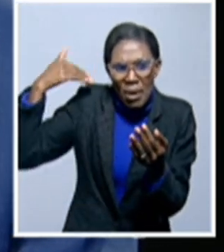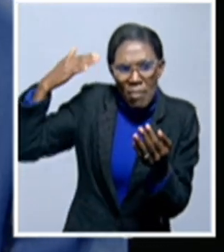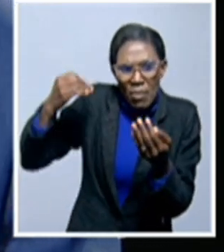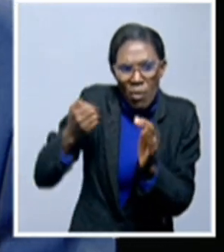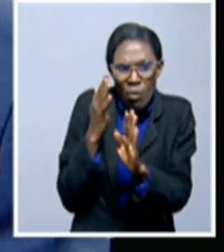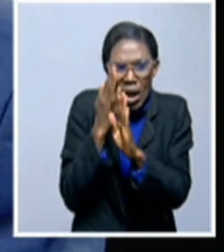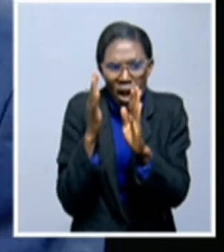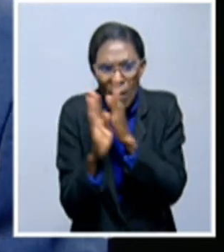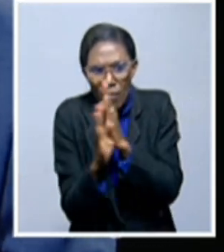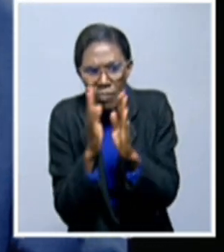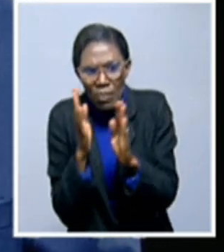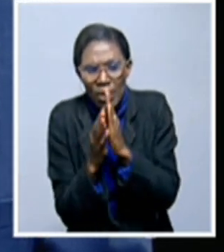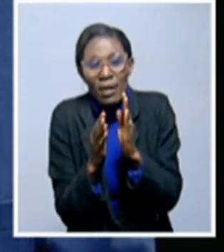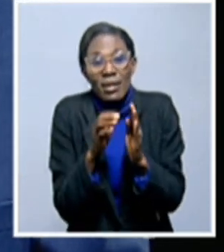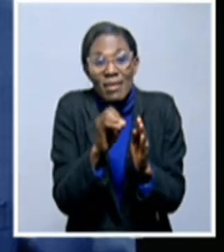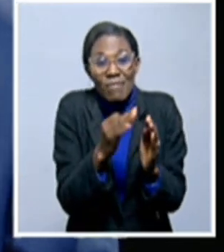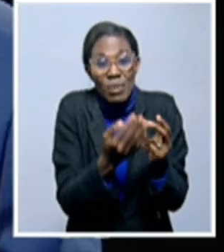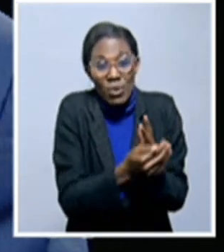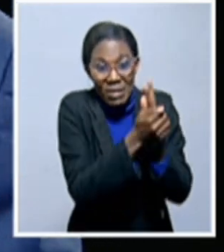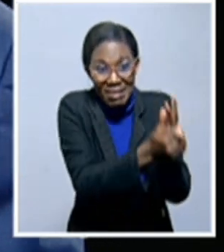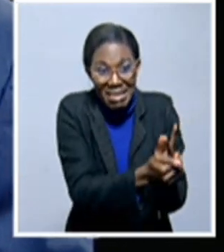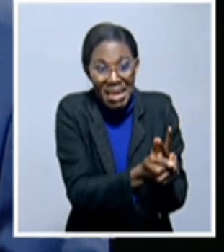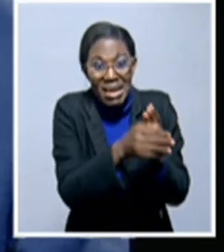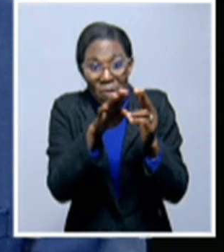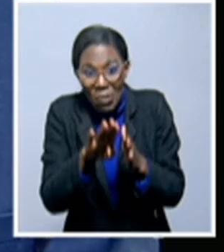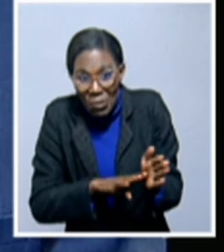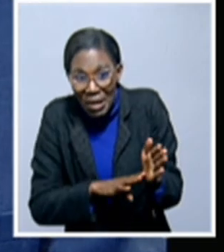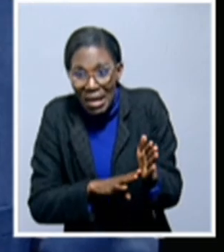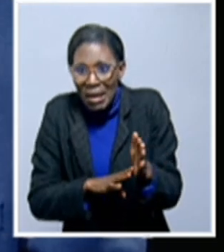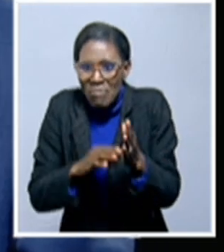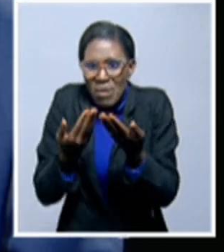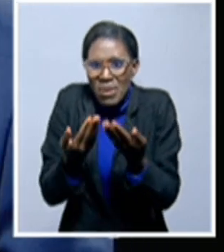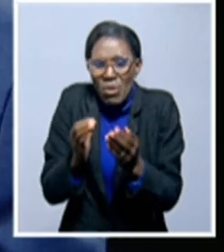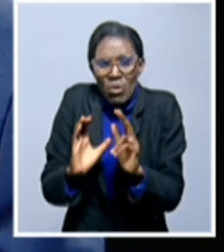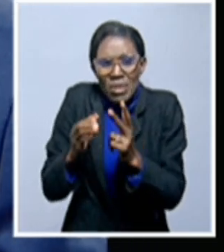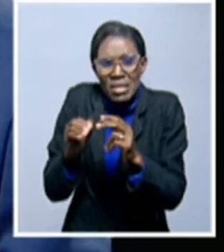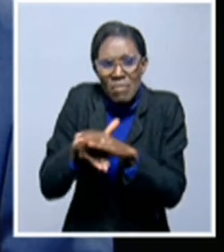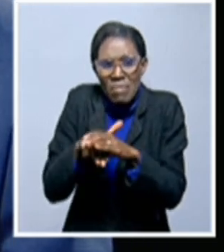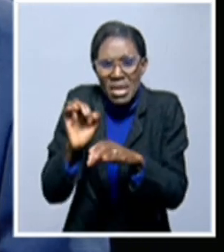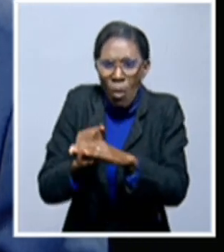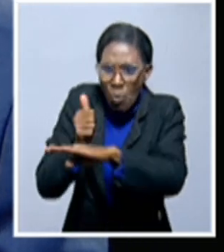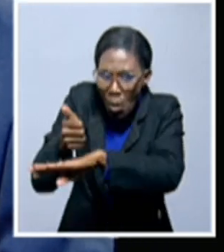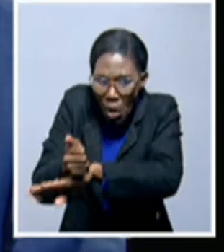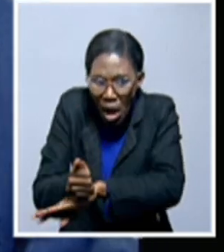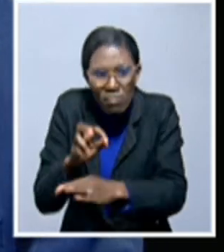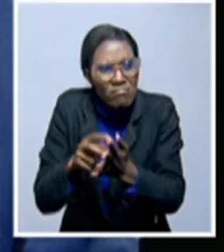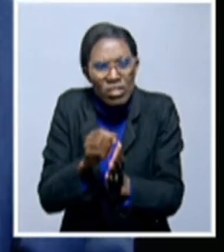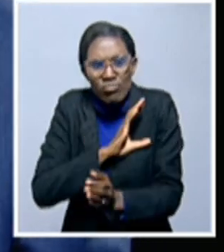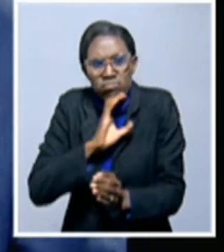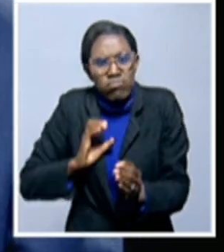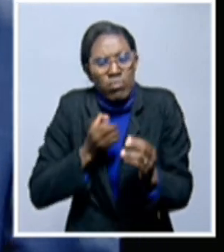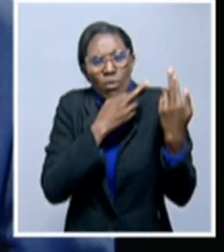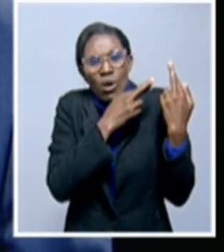leaders or heads of institutions to come and be account on what they have actually utilized the funds